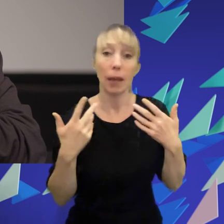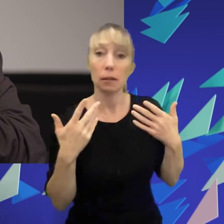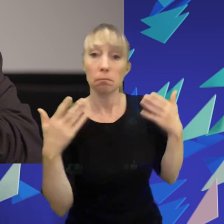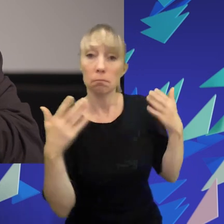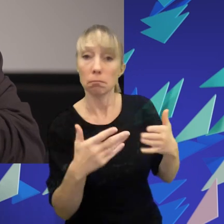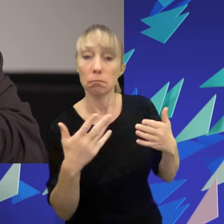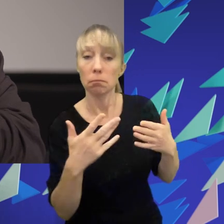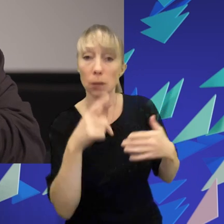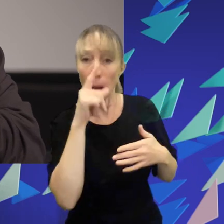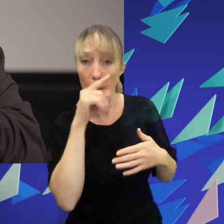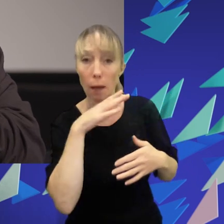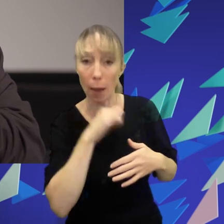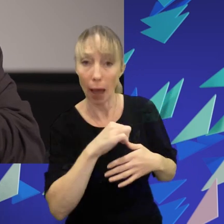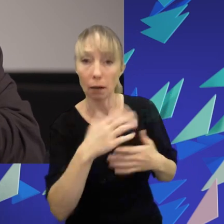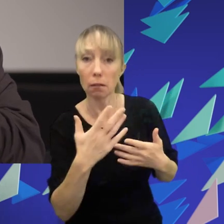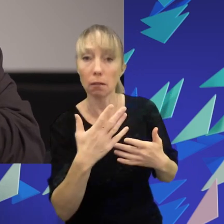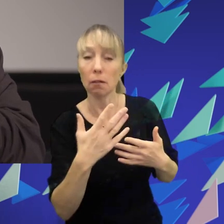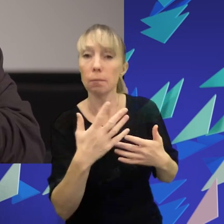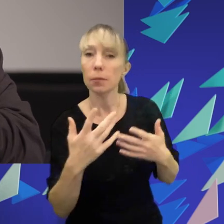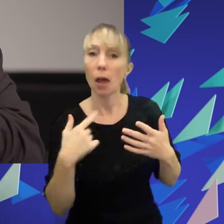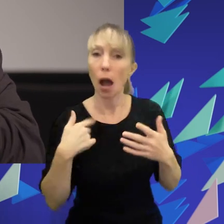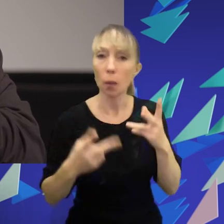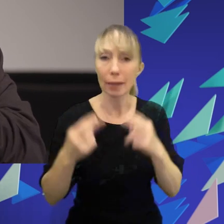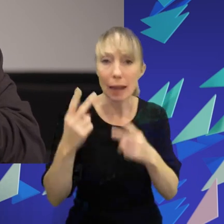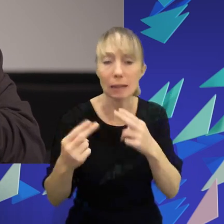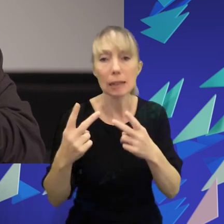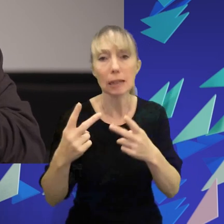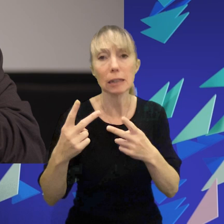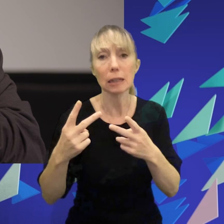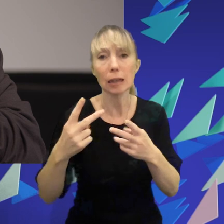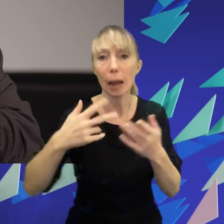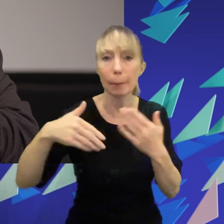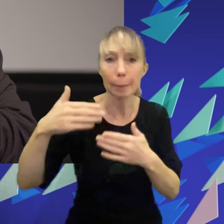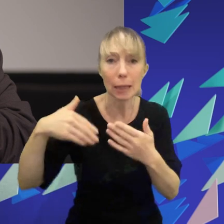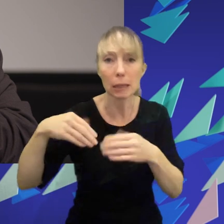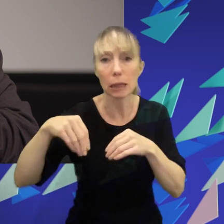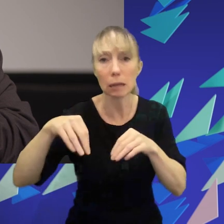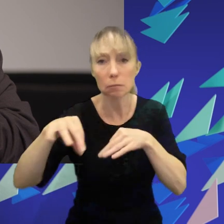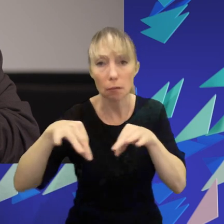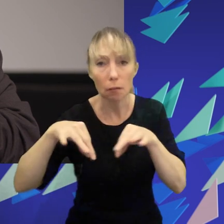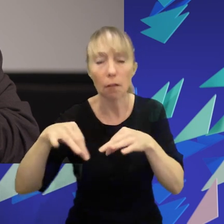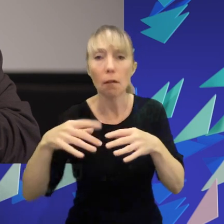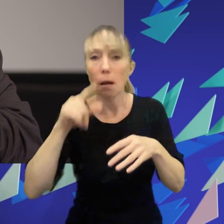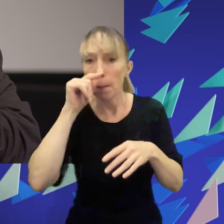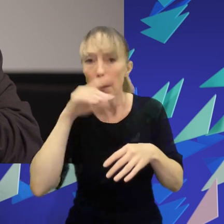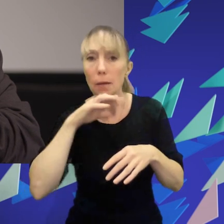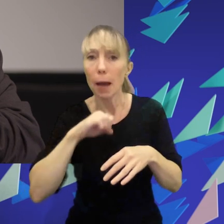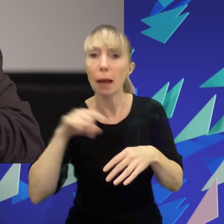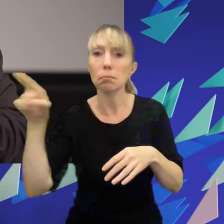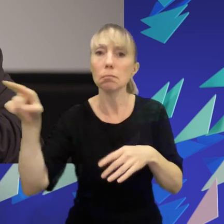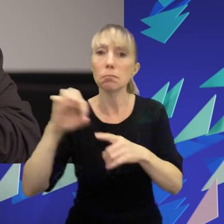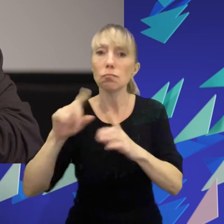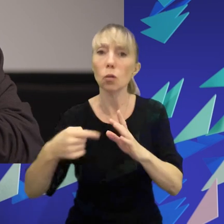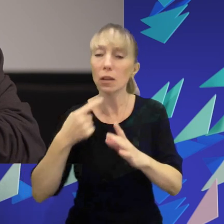Birdman. And when I was editing and mixing Birdman, the project, they said, okay,